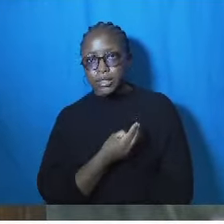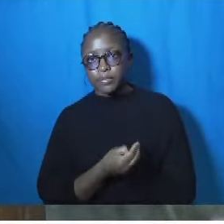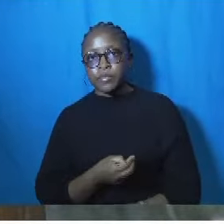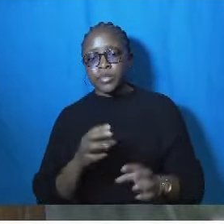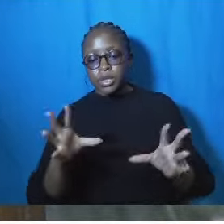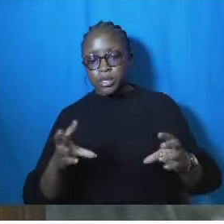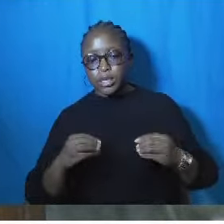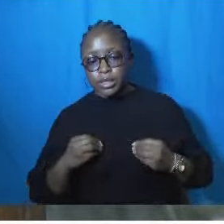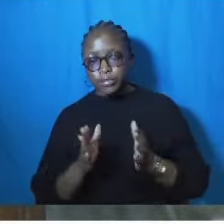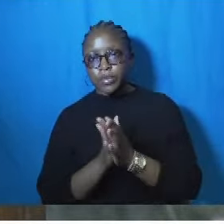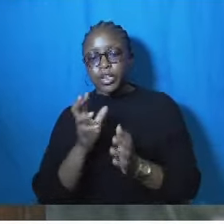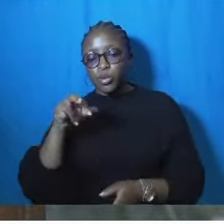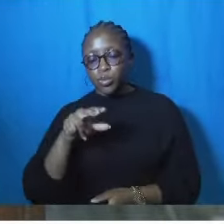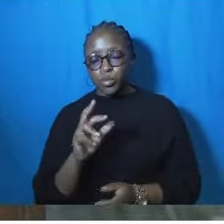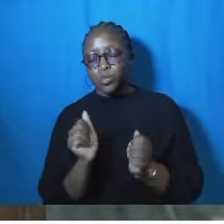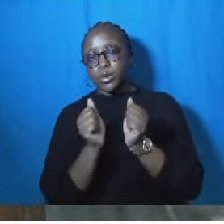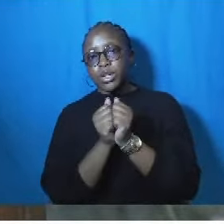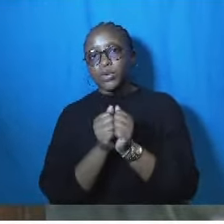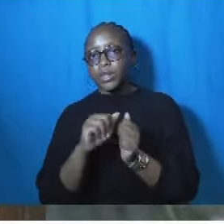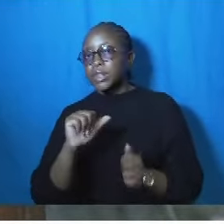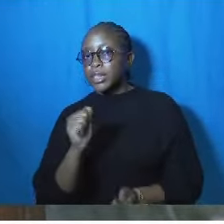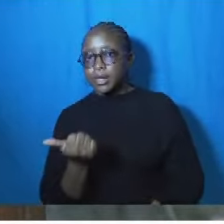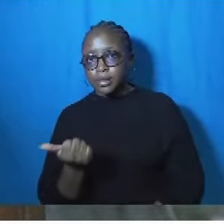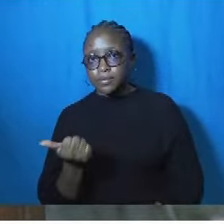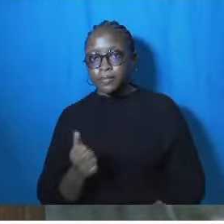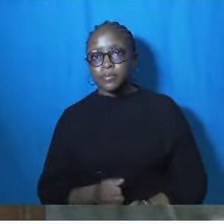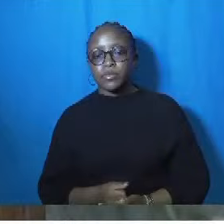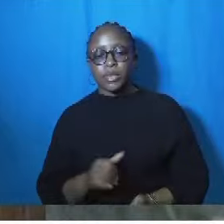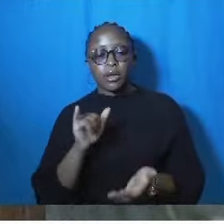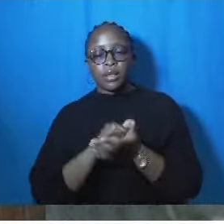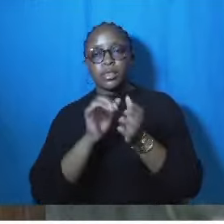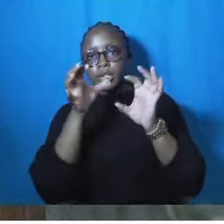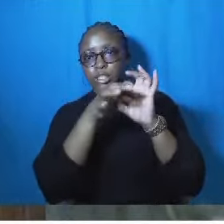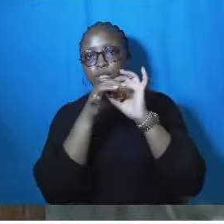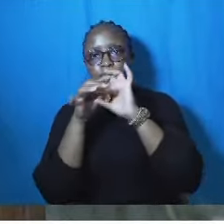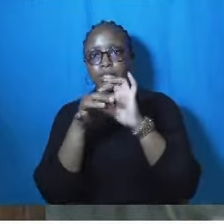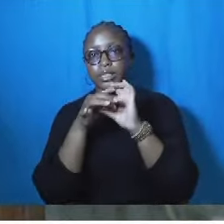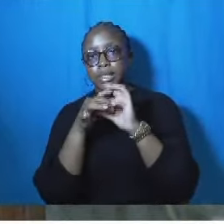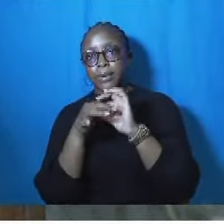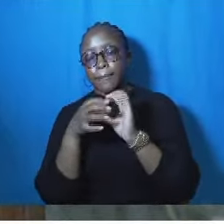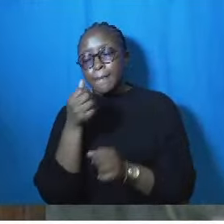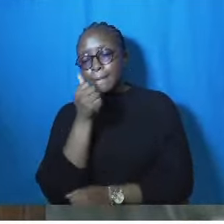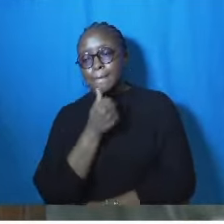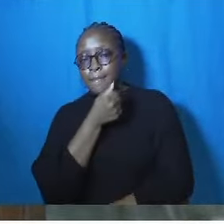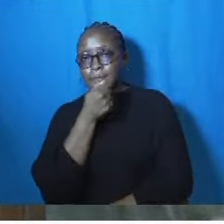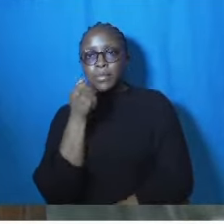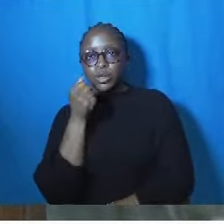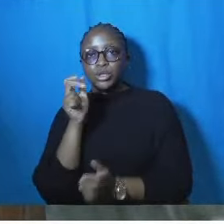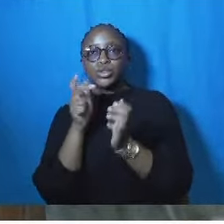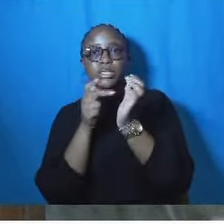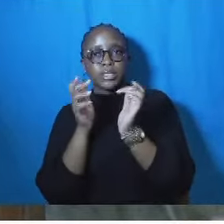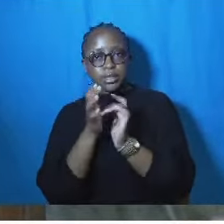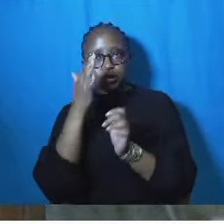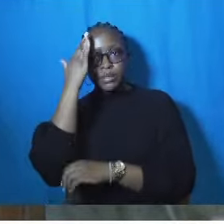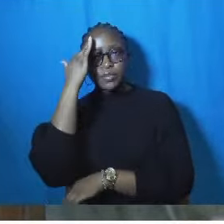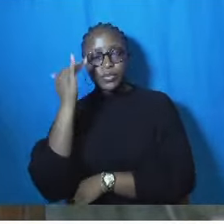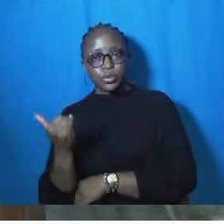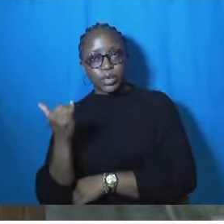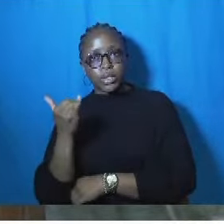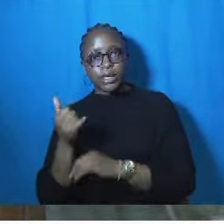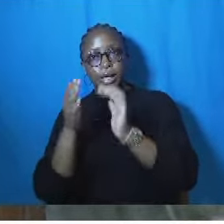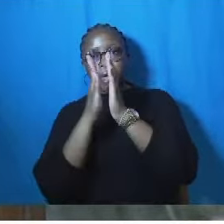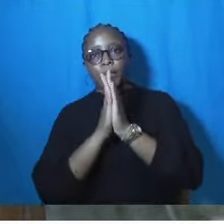another. And this unity is so personal to Jesus that he prays to the Father for it to